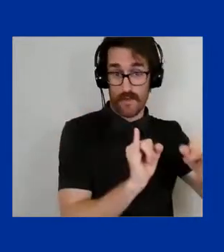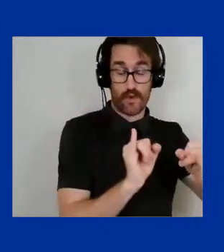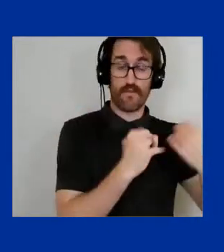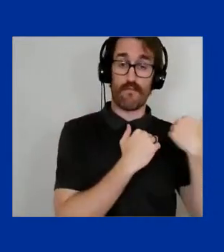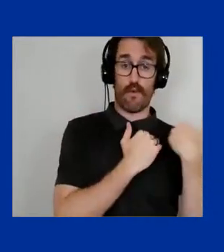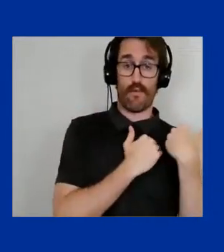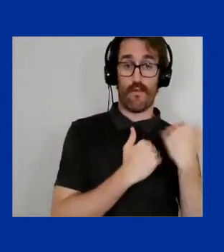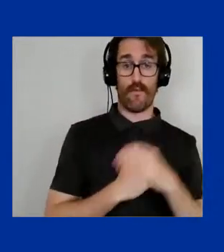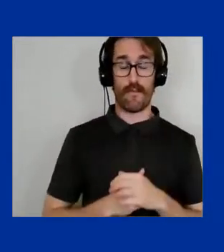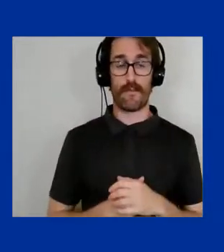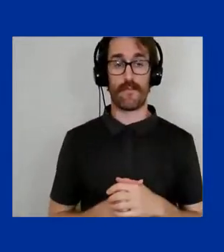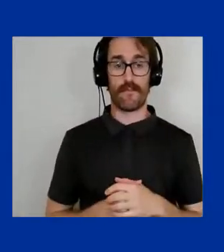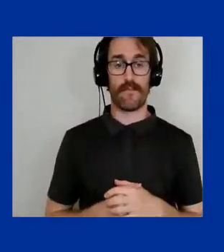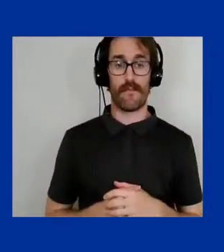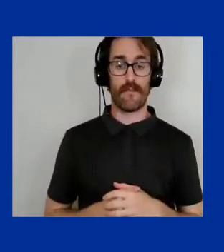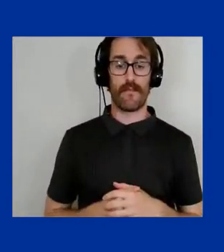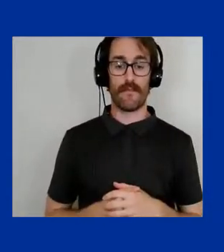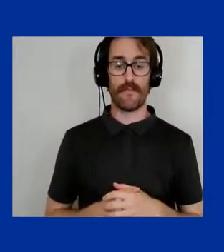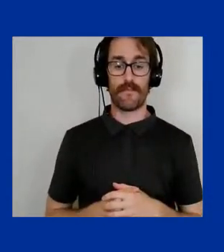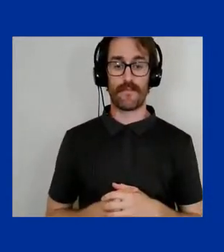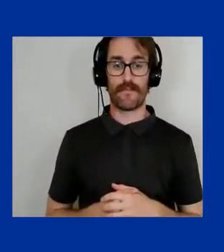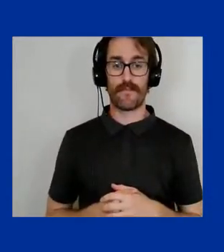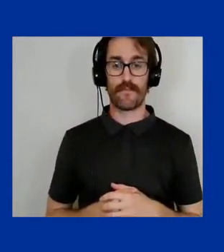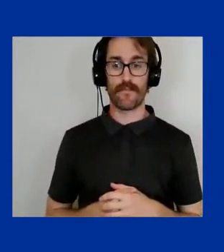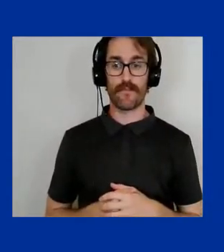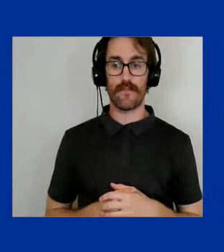And I think in terms of